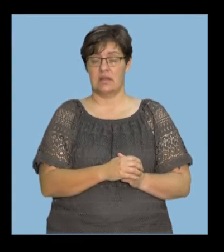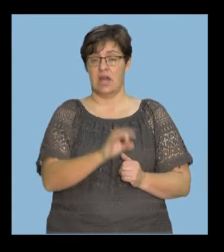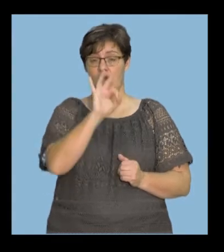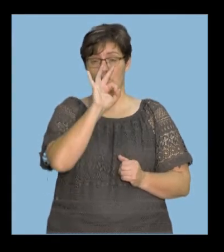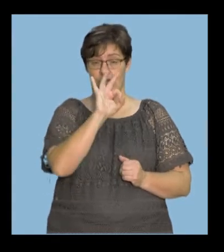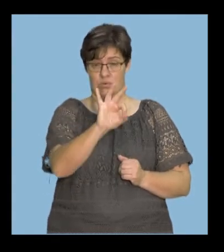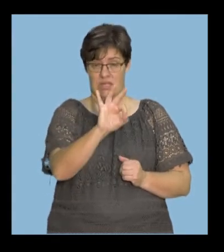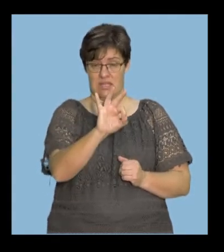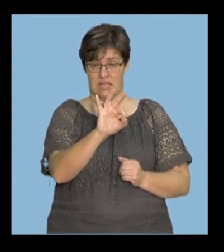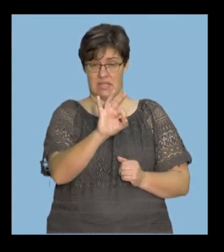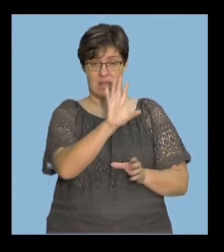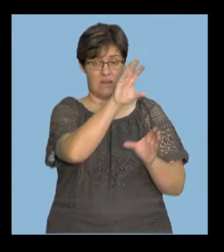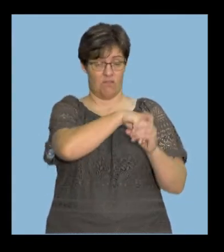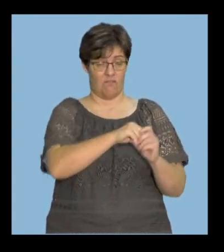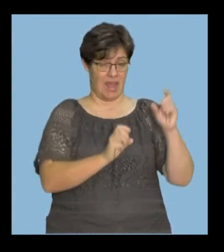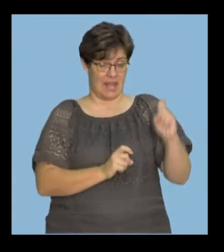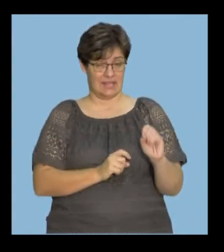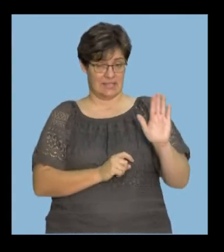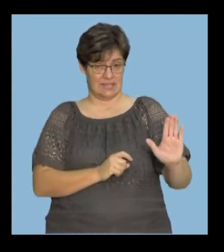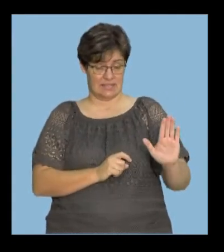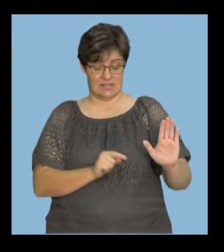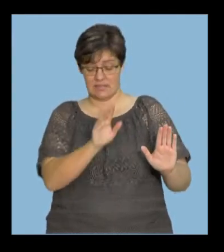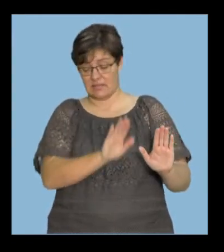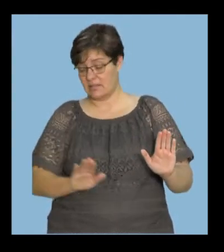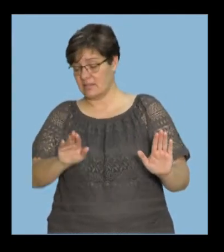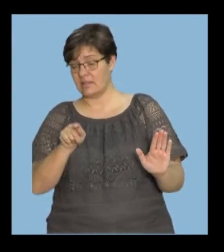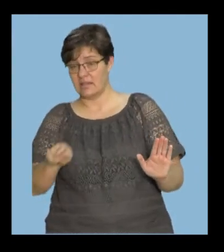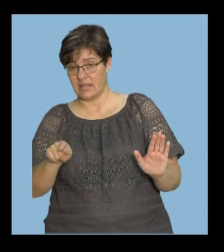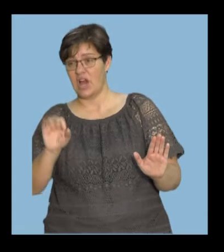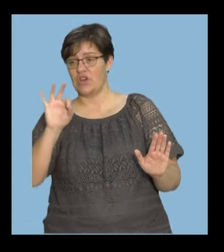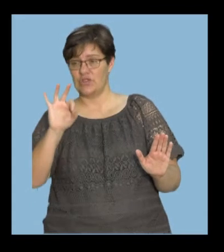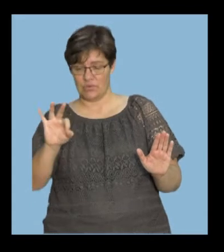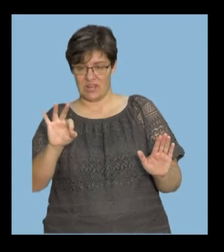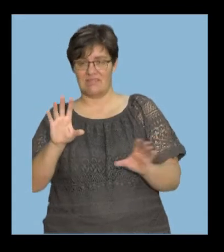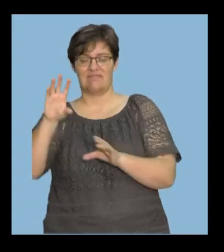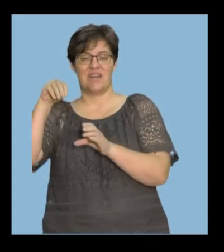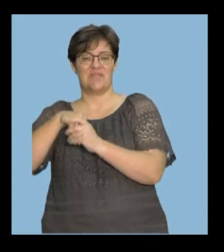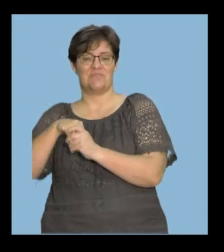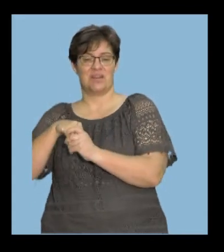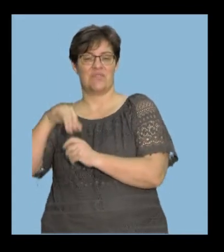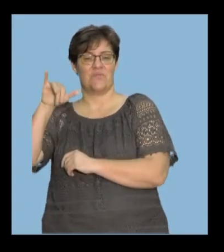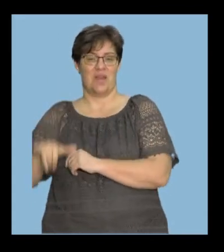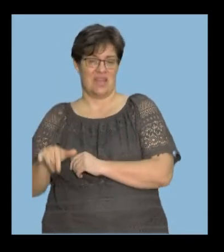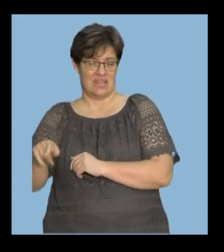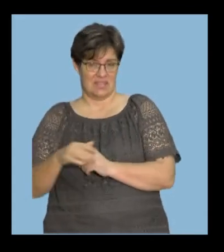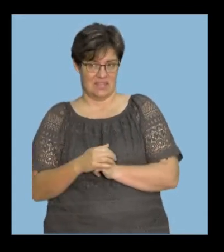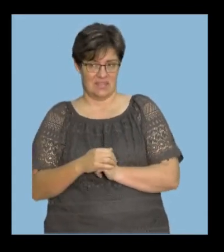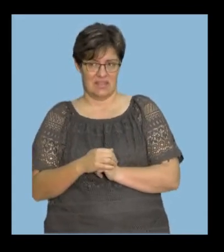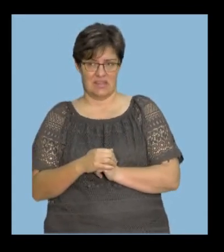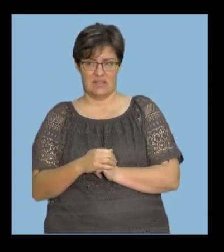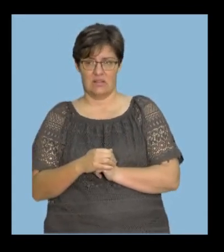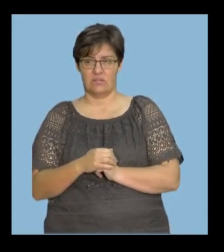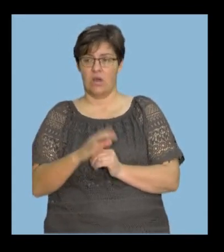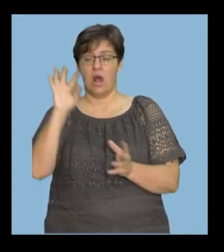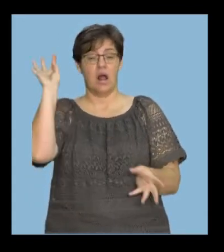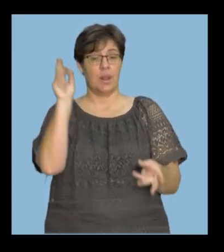3 elements that were part of X, and we've got 3 elements that were part of Y. So